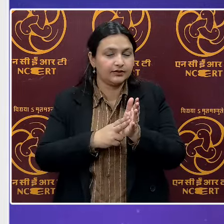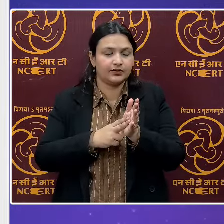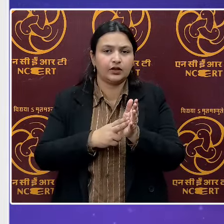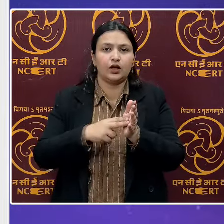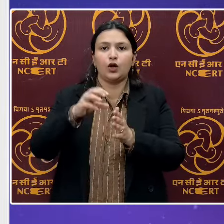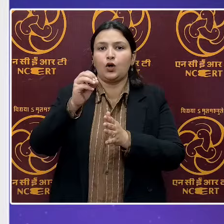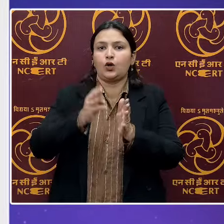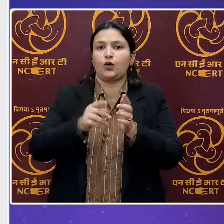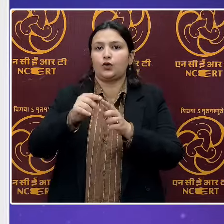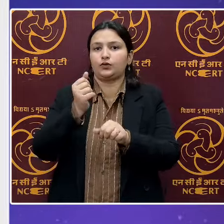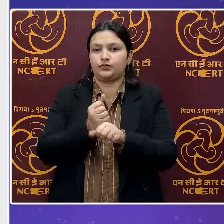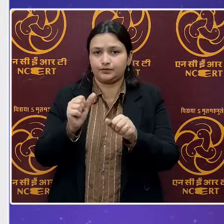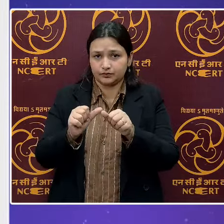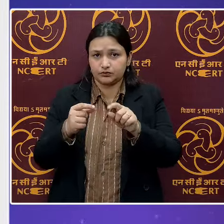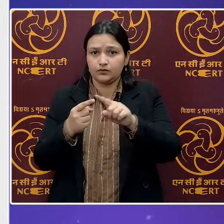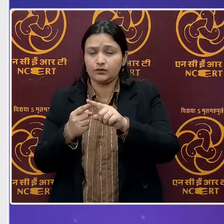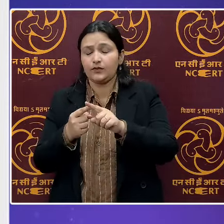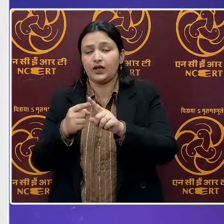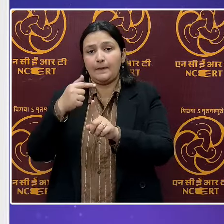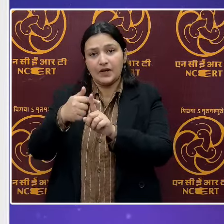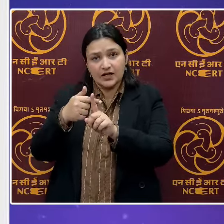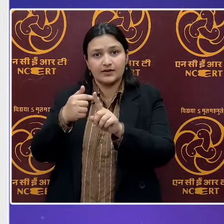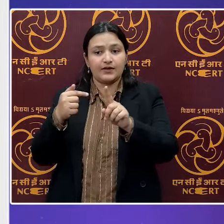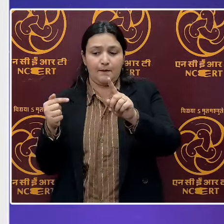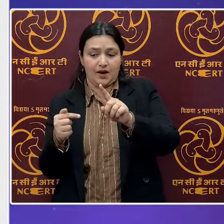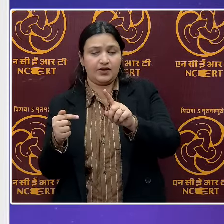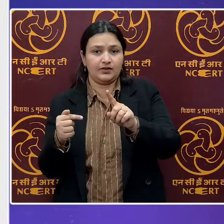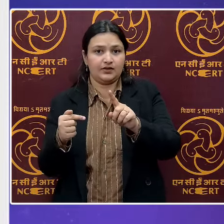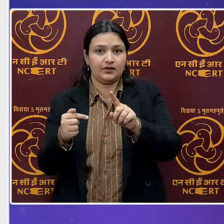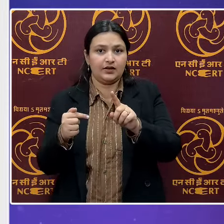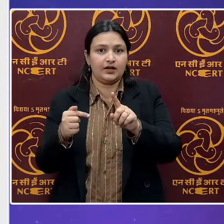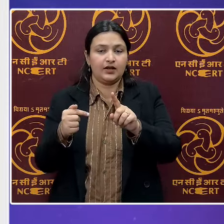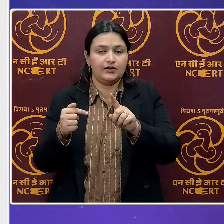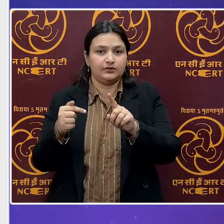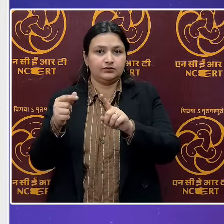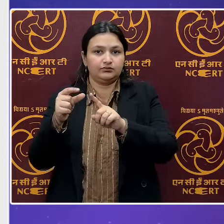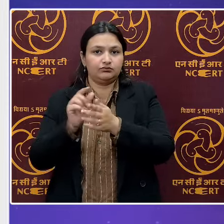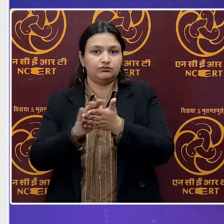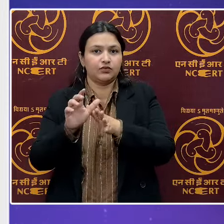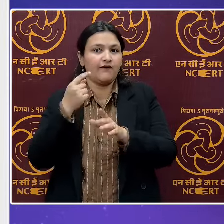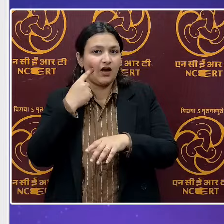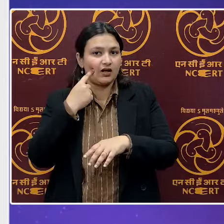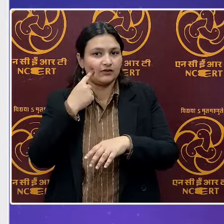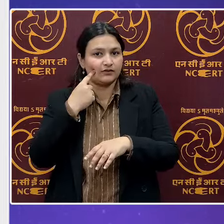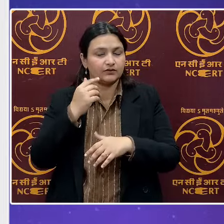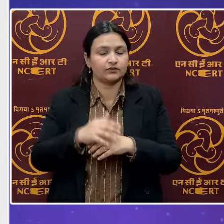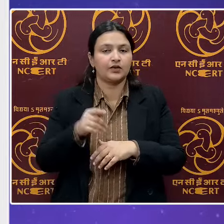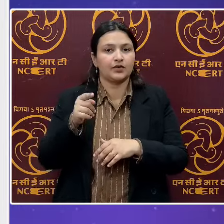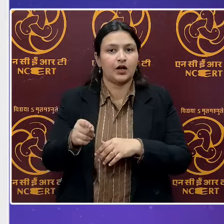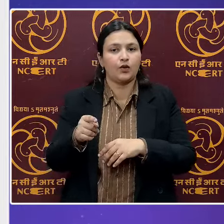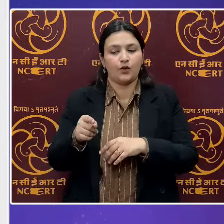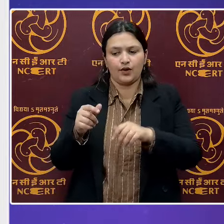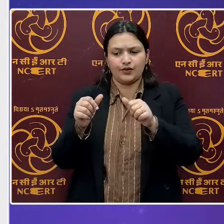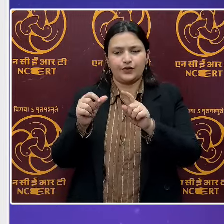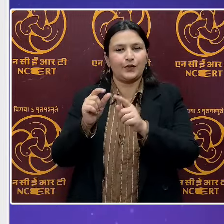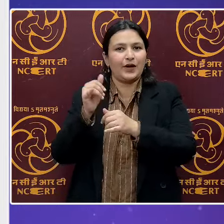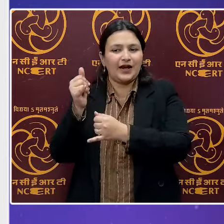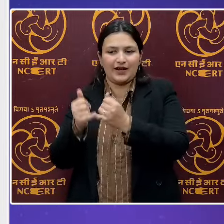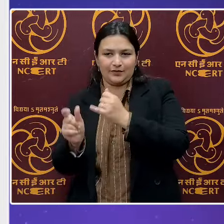phi. Okay. For the derivation for purposes, we will not consider phi. We will take phi is equal to 0